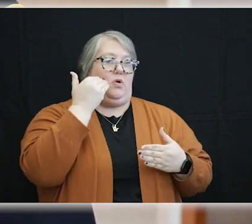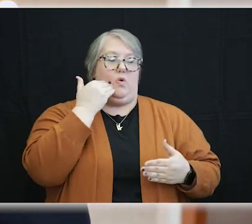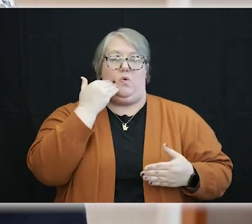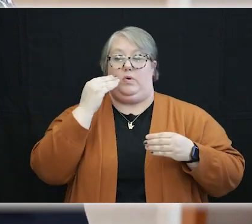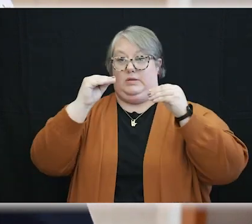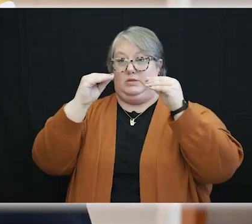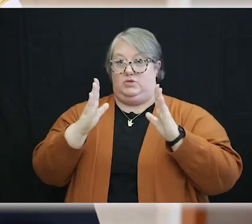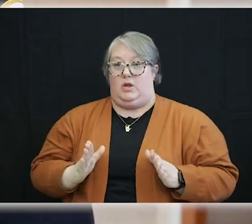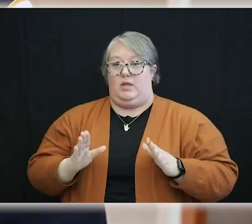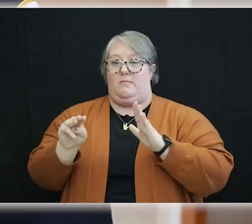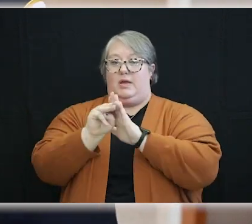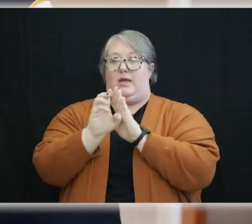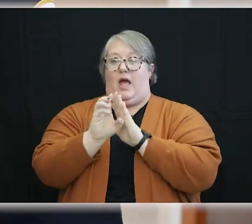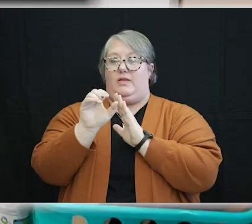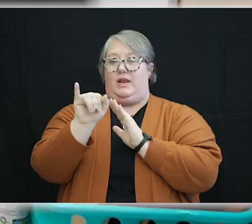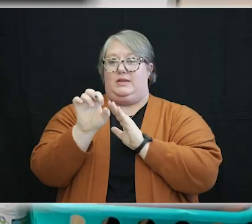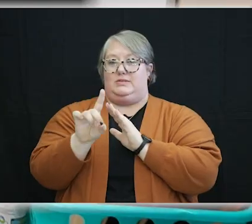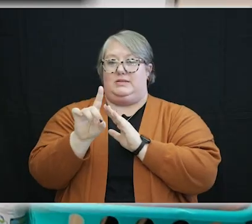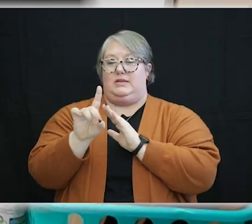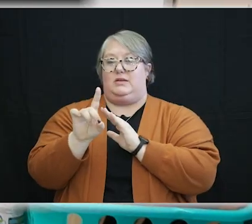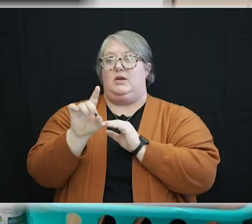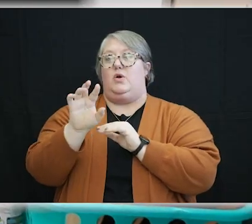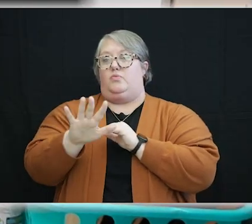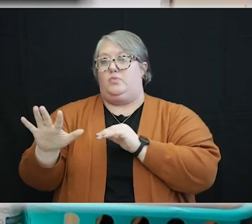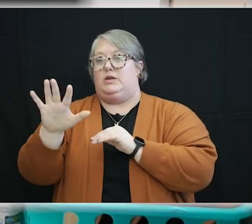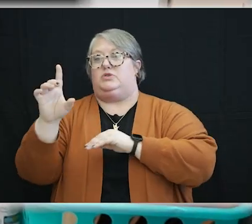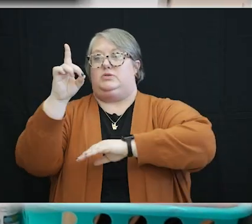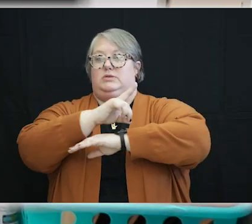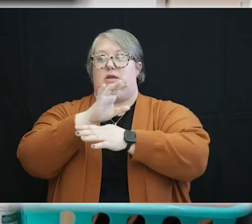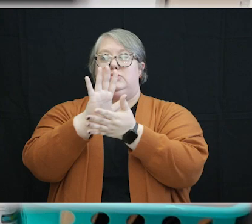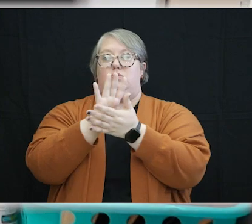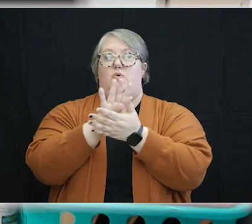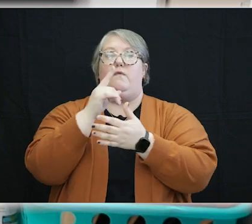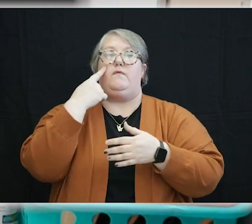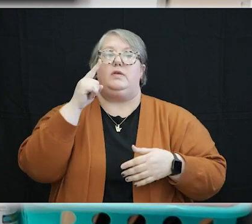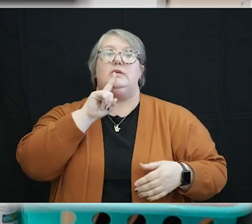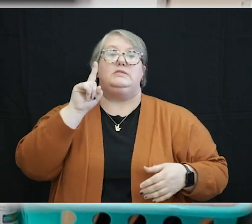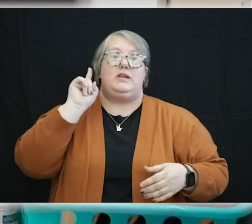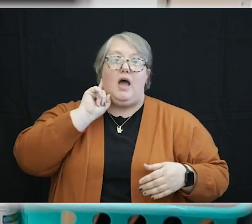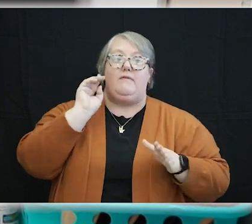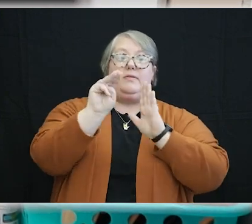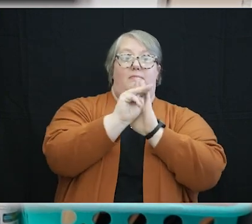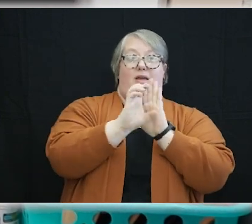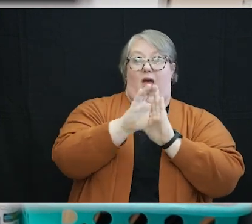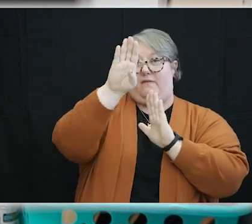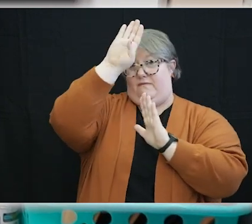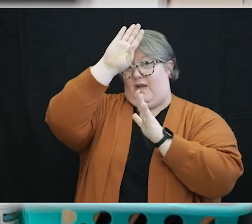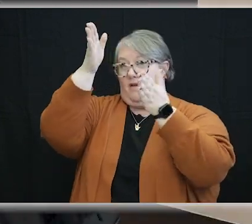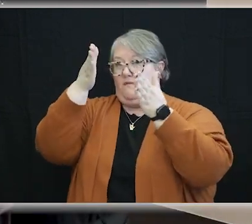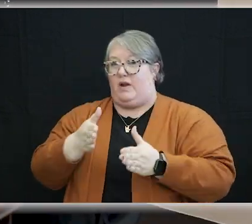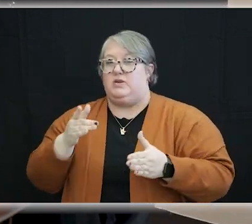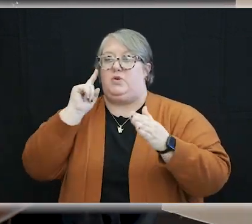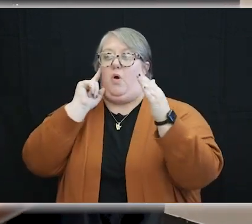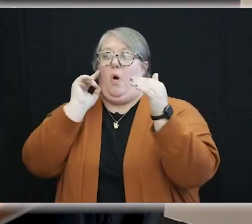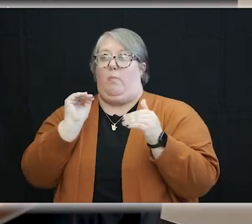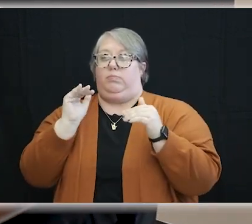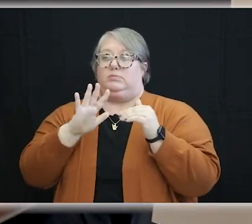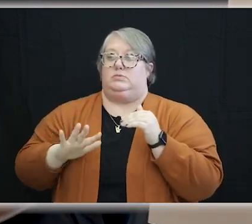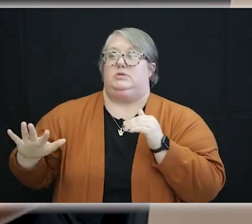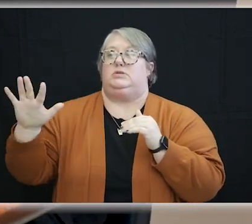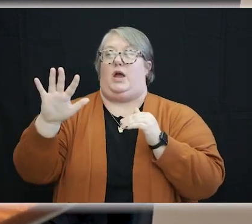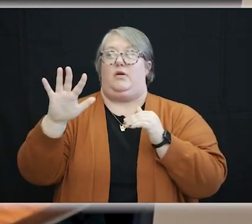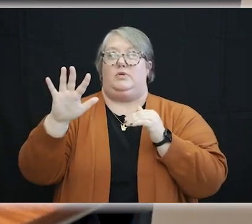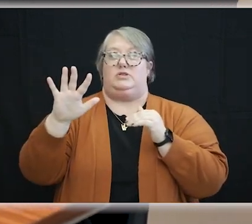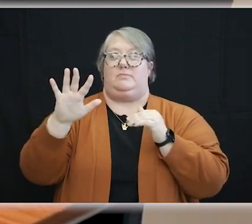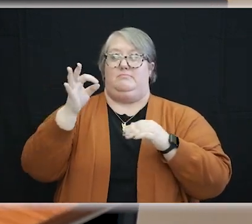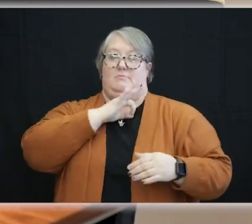So this is a good thing to know. The instructors at the McAllen ISD Regional Day School for the Deaf and the McAllen firefighters